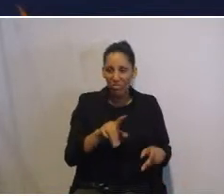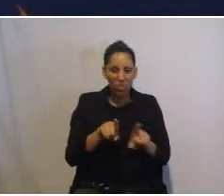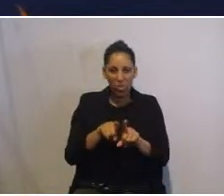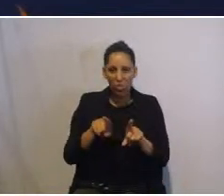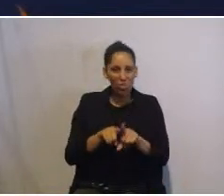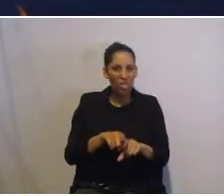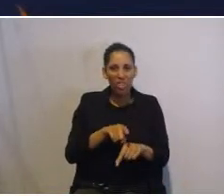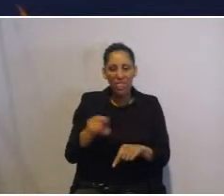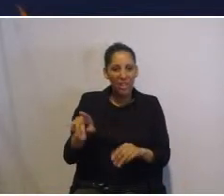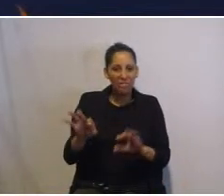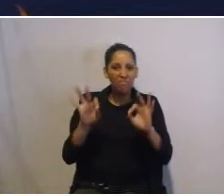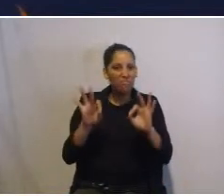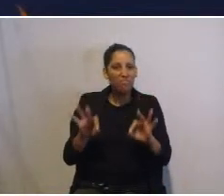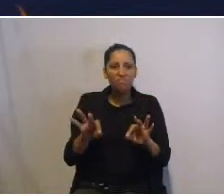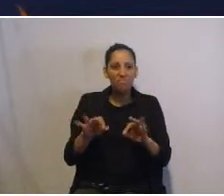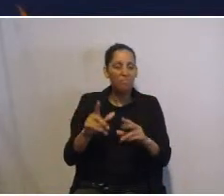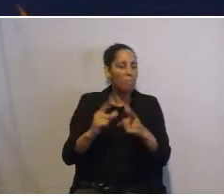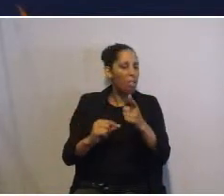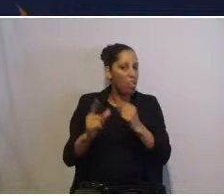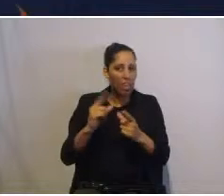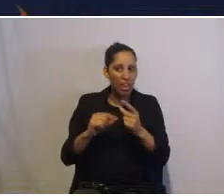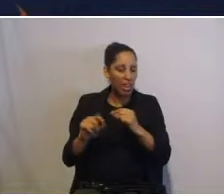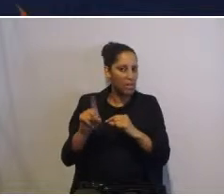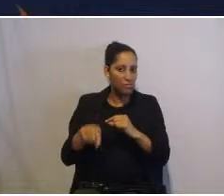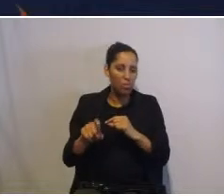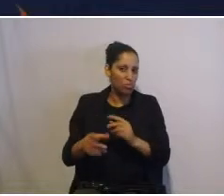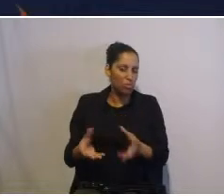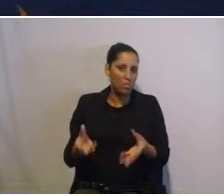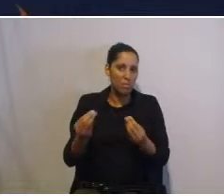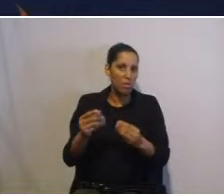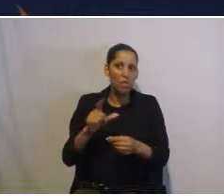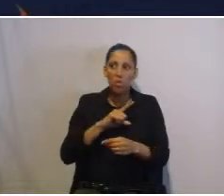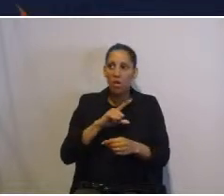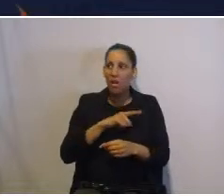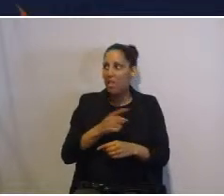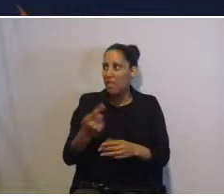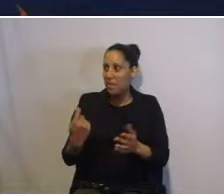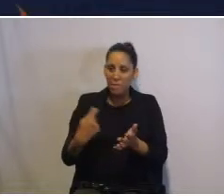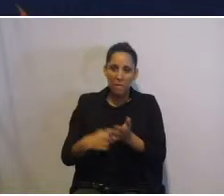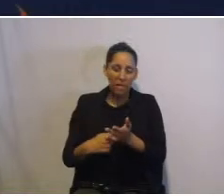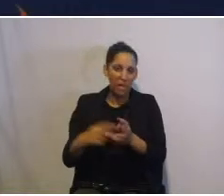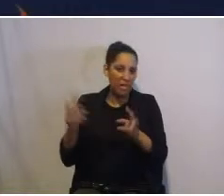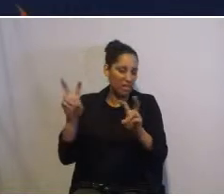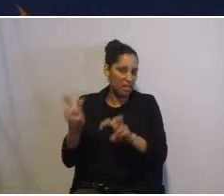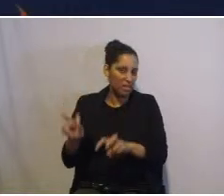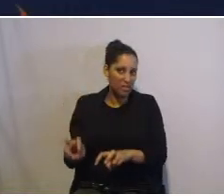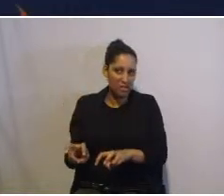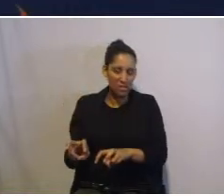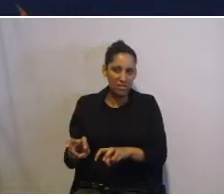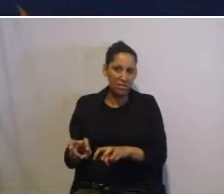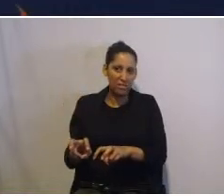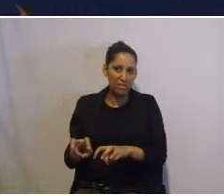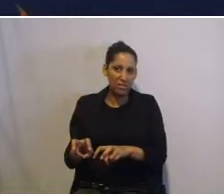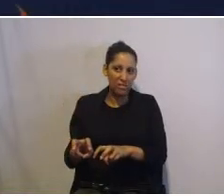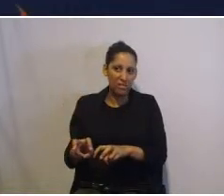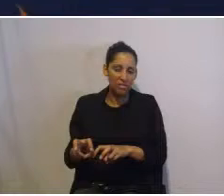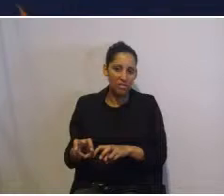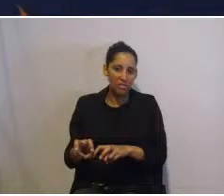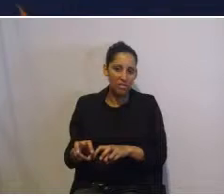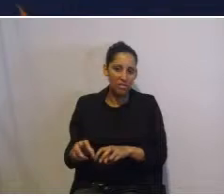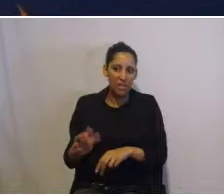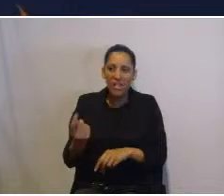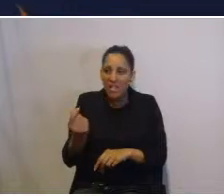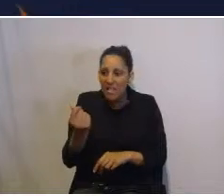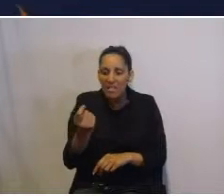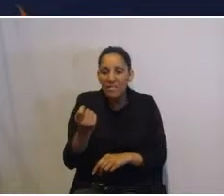the correct amount of milk that they should have, because they have to buy electricity. They have to divide that little money they